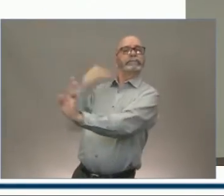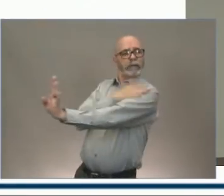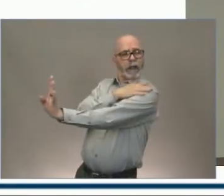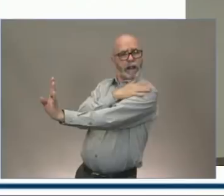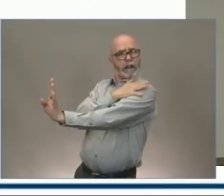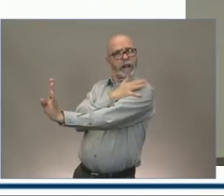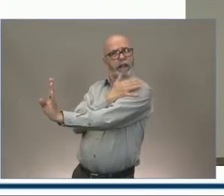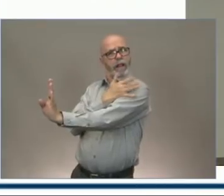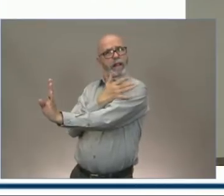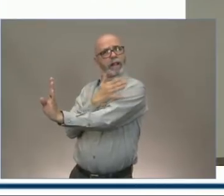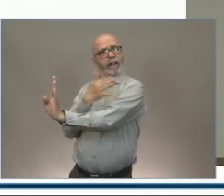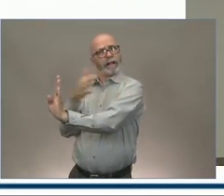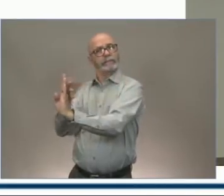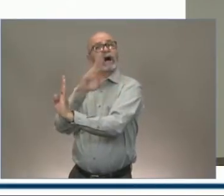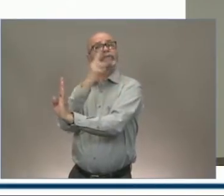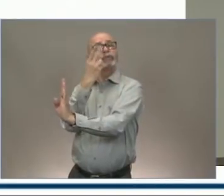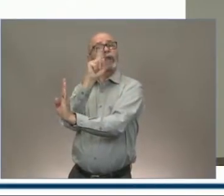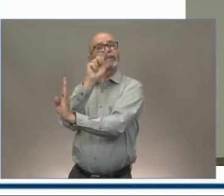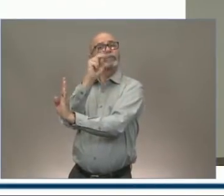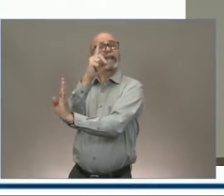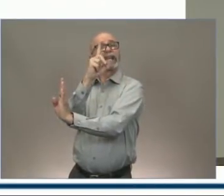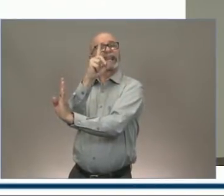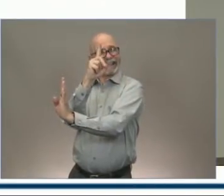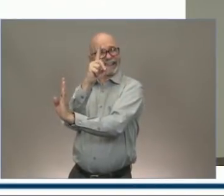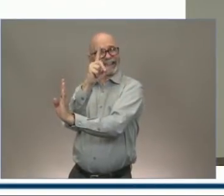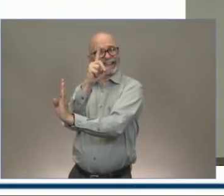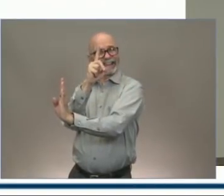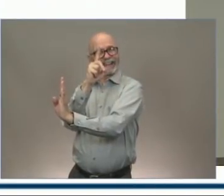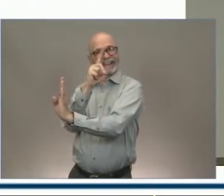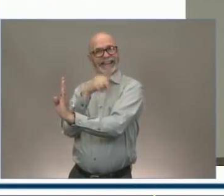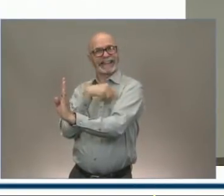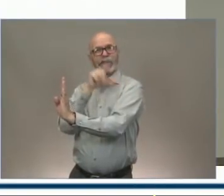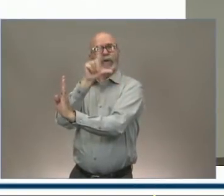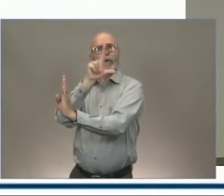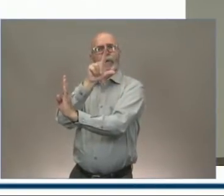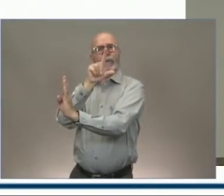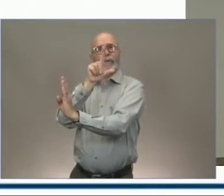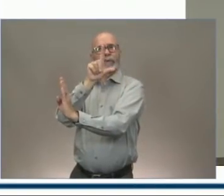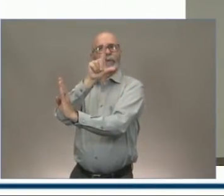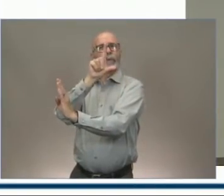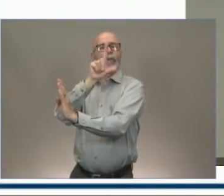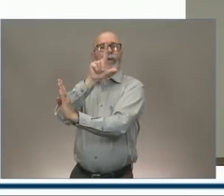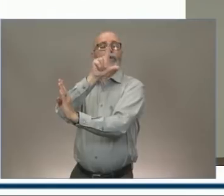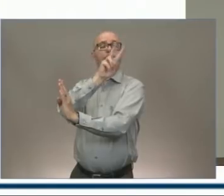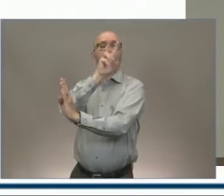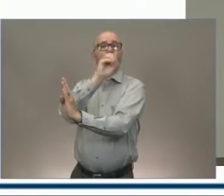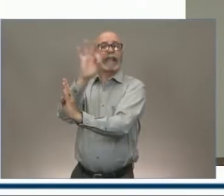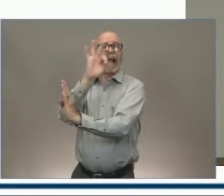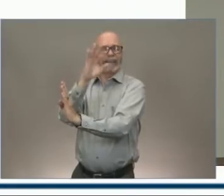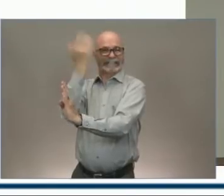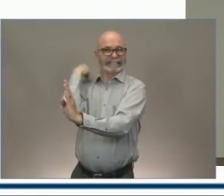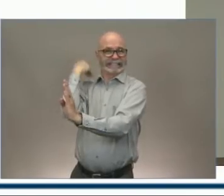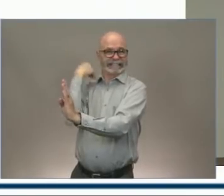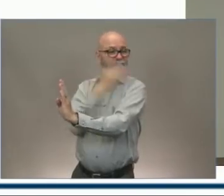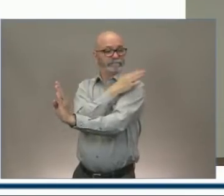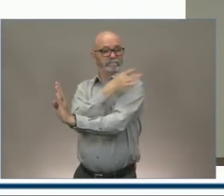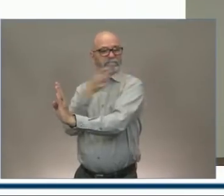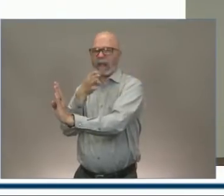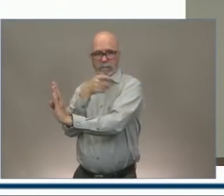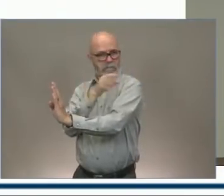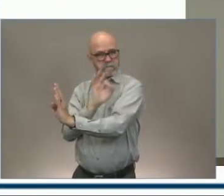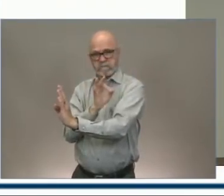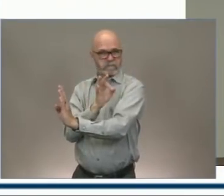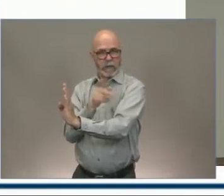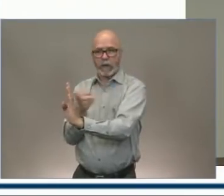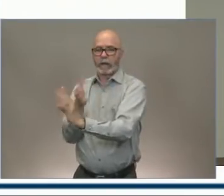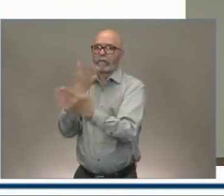H1N1 pandemic in 2009. So we want to say a big thank you to everyone who got a test and to all of those who worked to